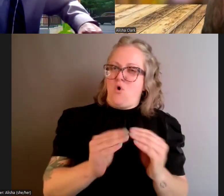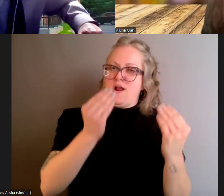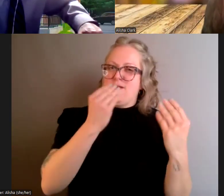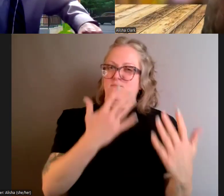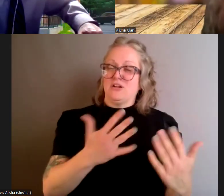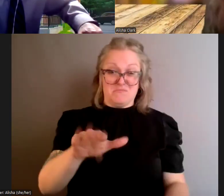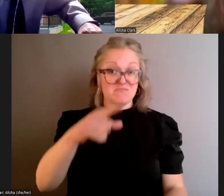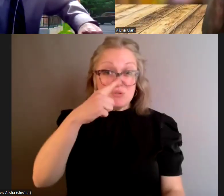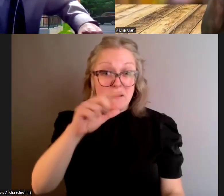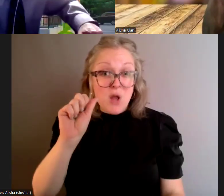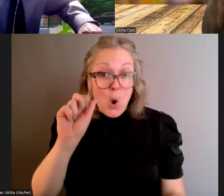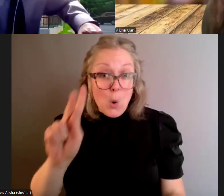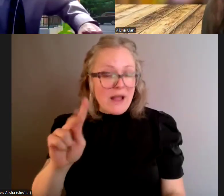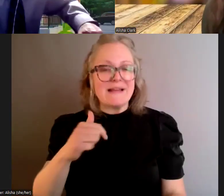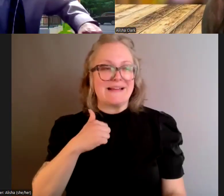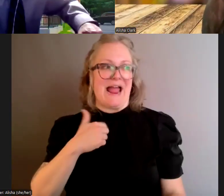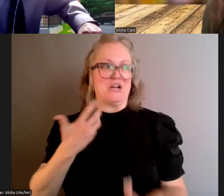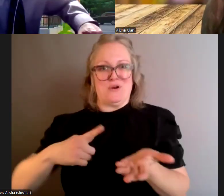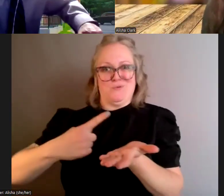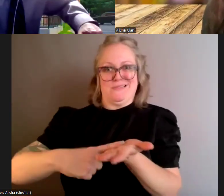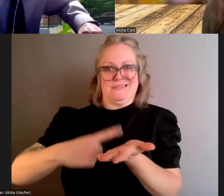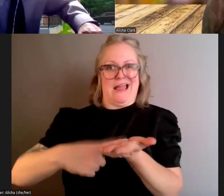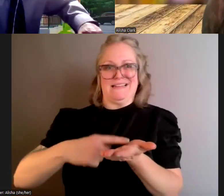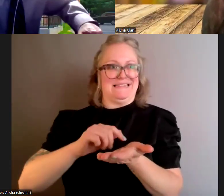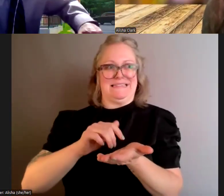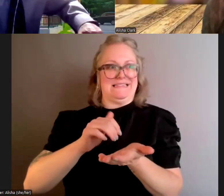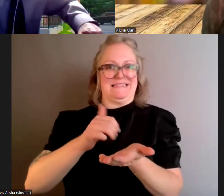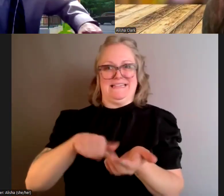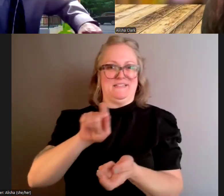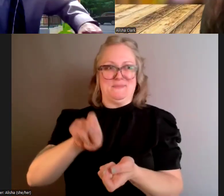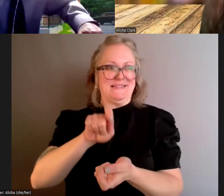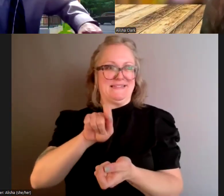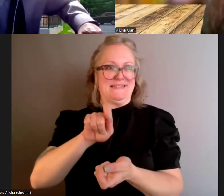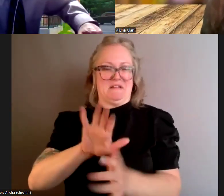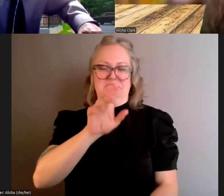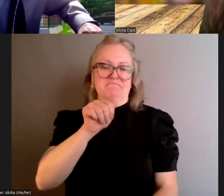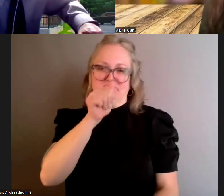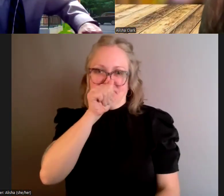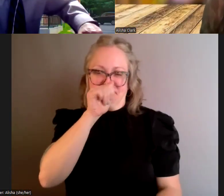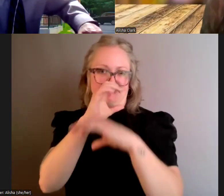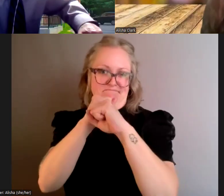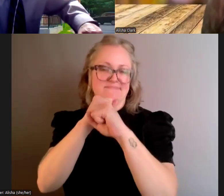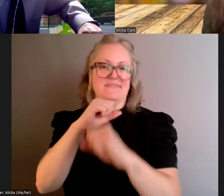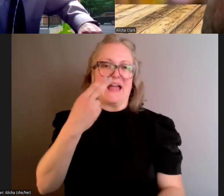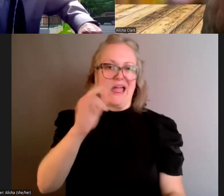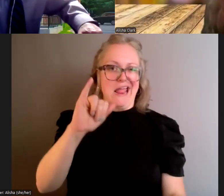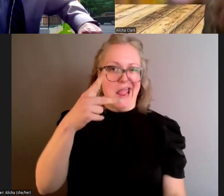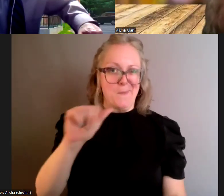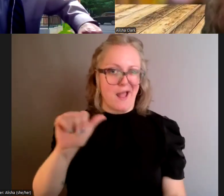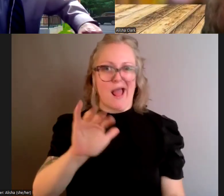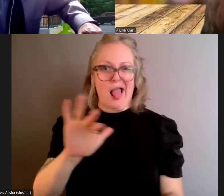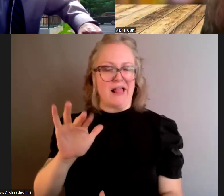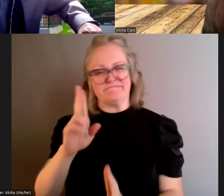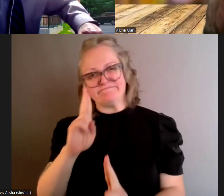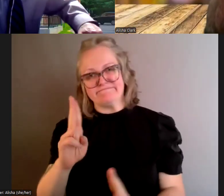be okay? Because I don't want to discuss any specific Yeah. cases or because HIPAA and all of that.